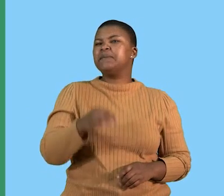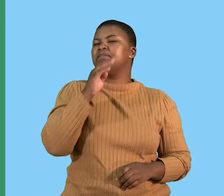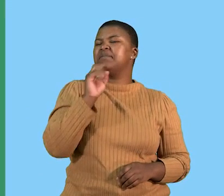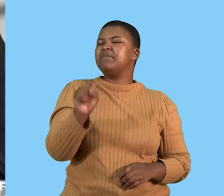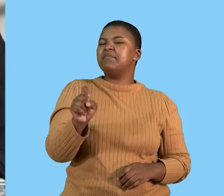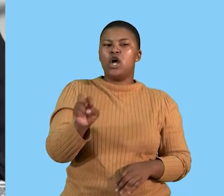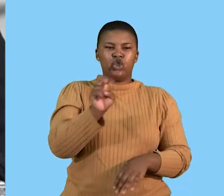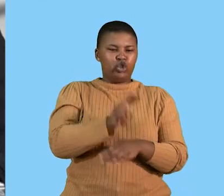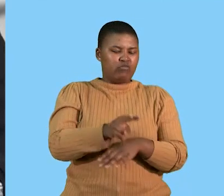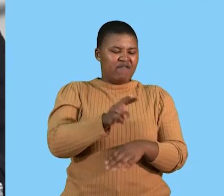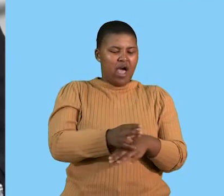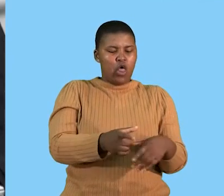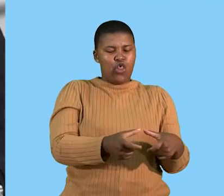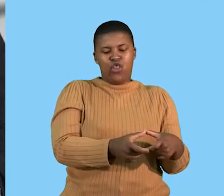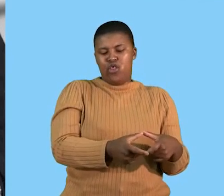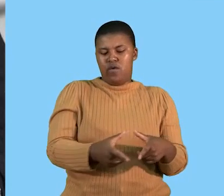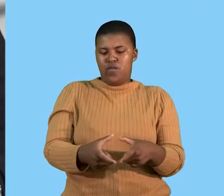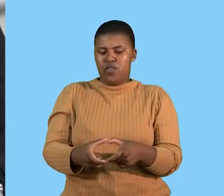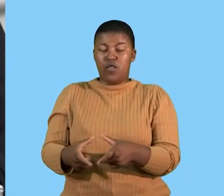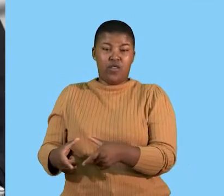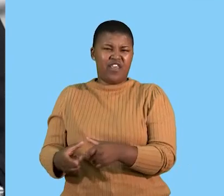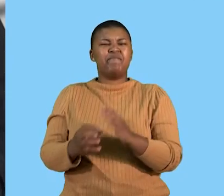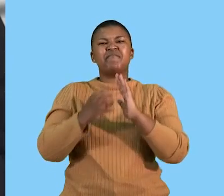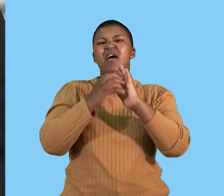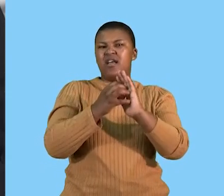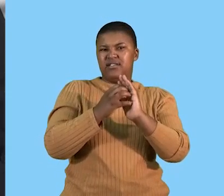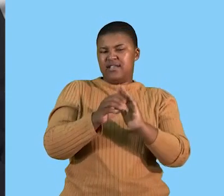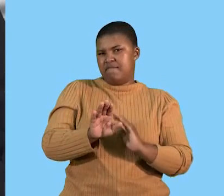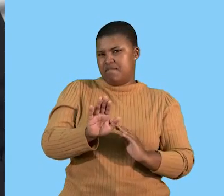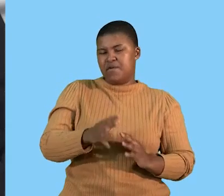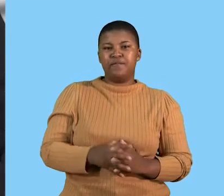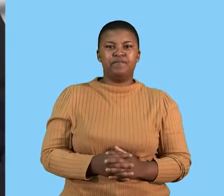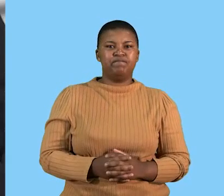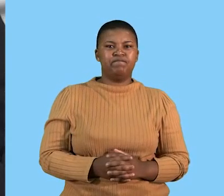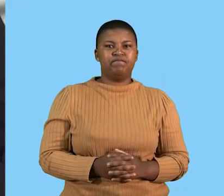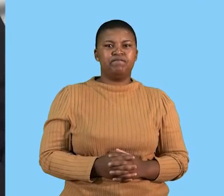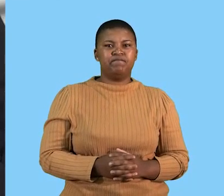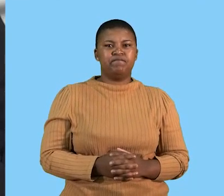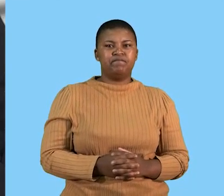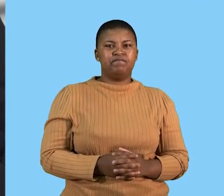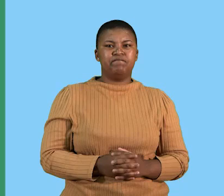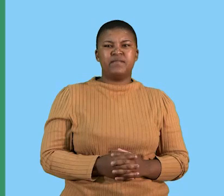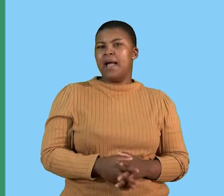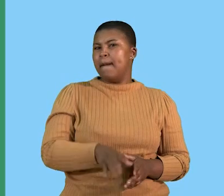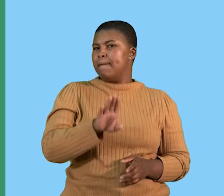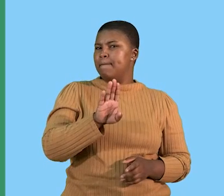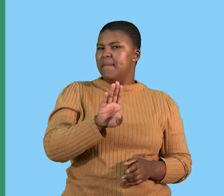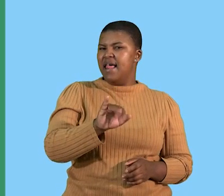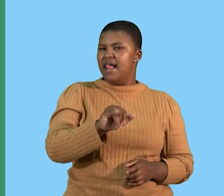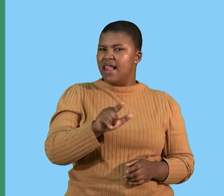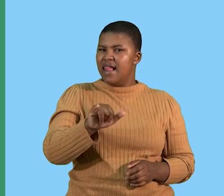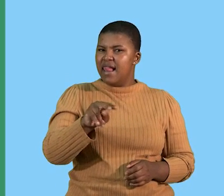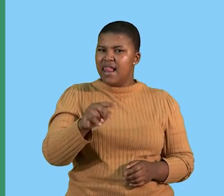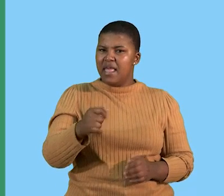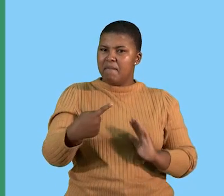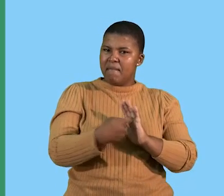a certain section of the business. For example, the billing section or the debtors or